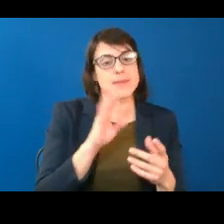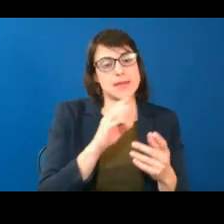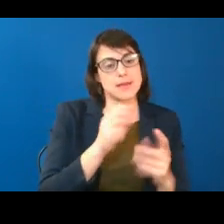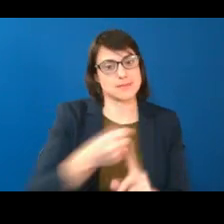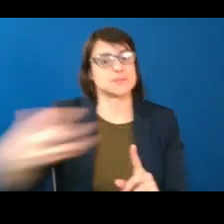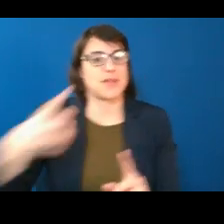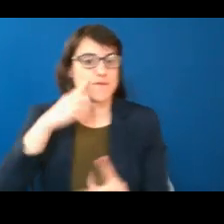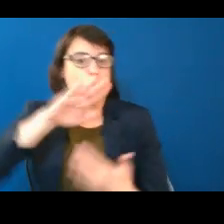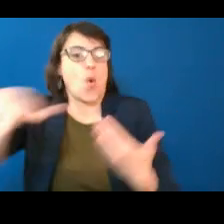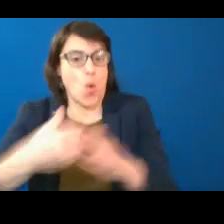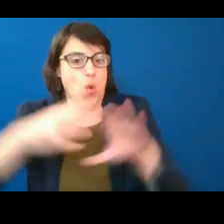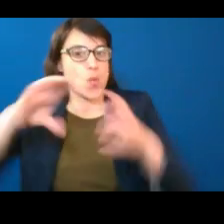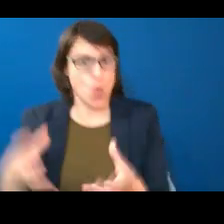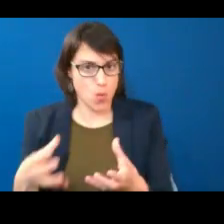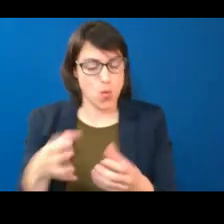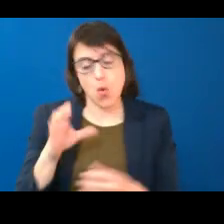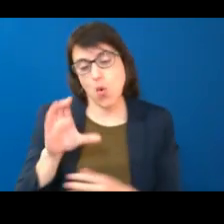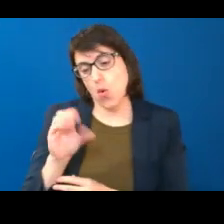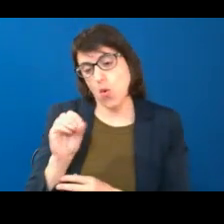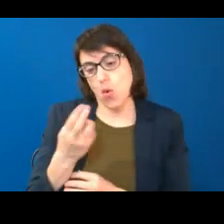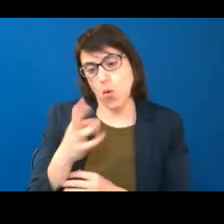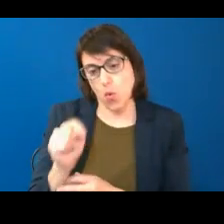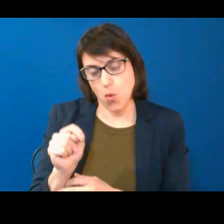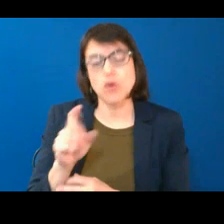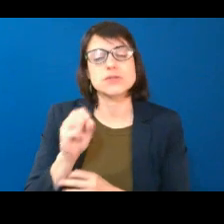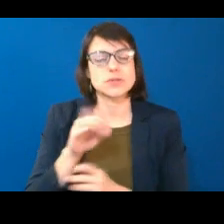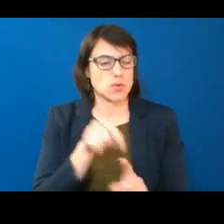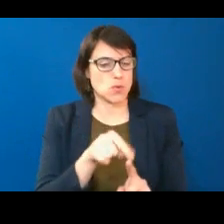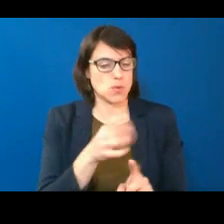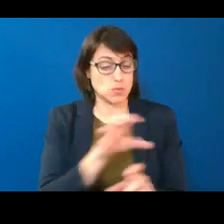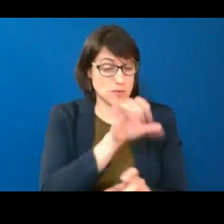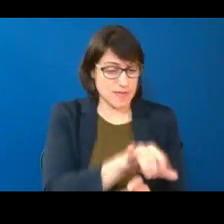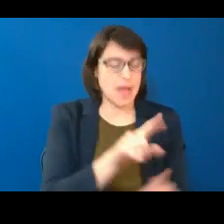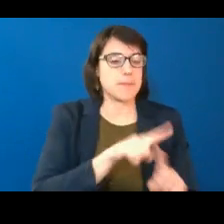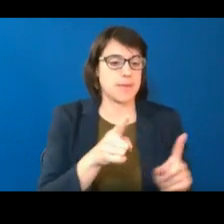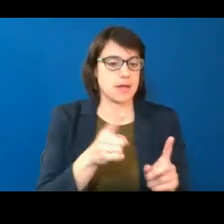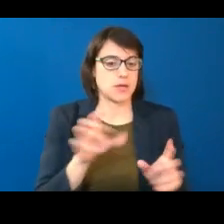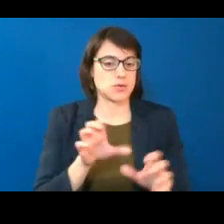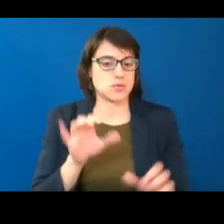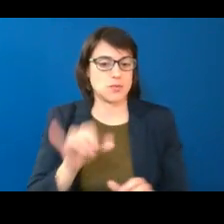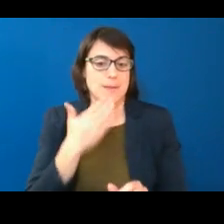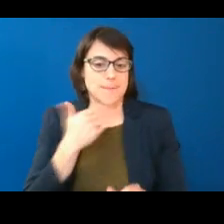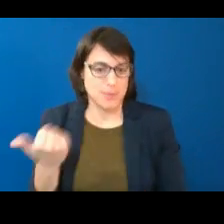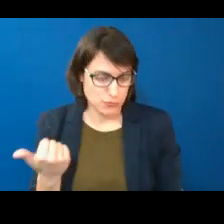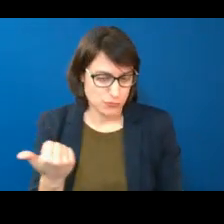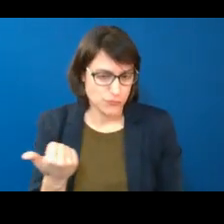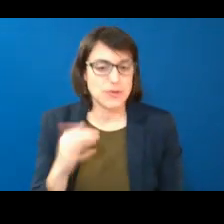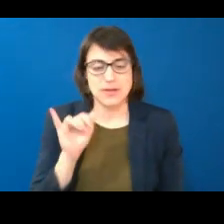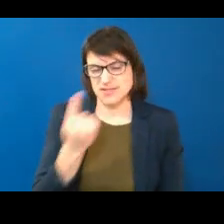that better is something I'm personally looking forward to. Yeah.